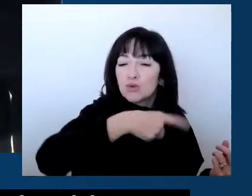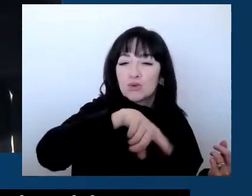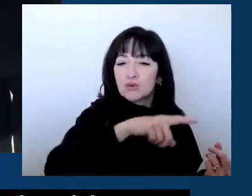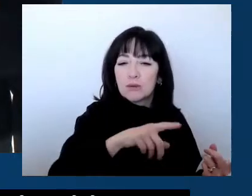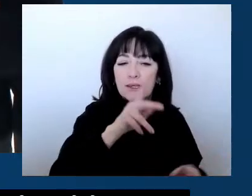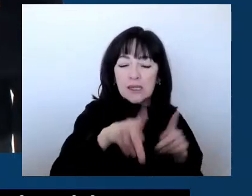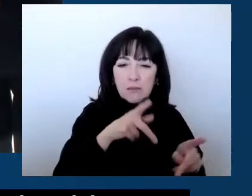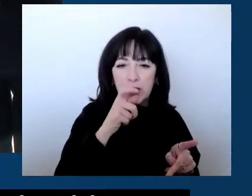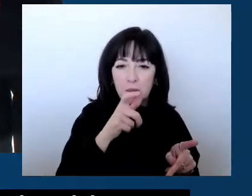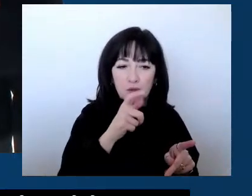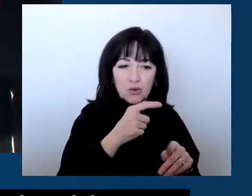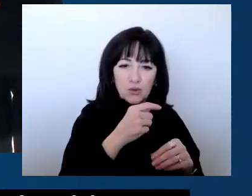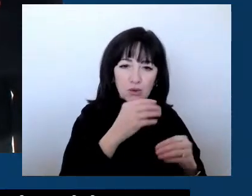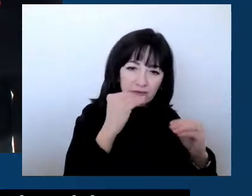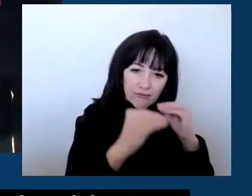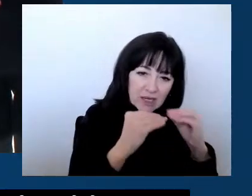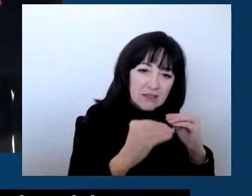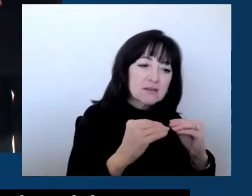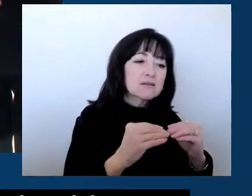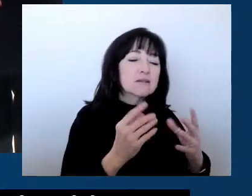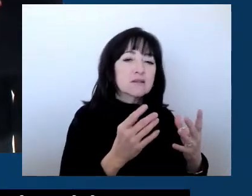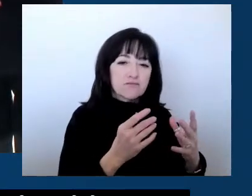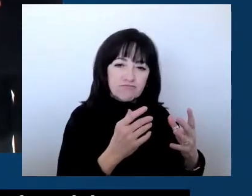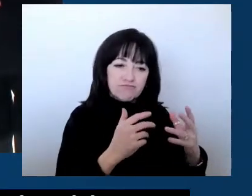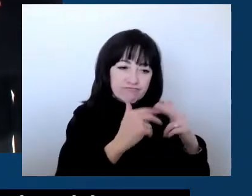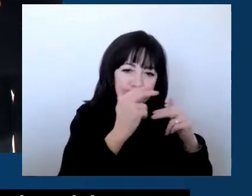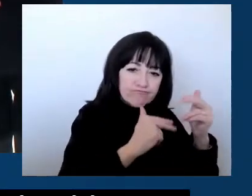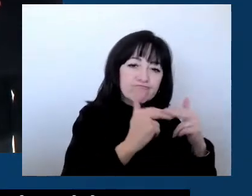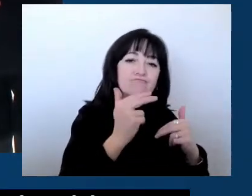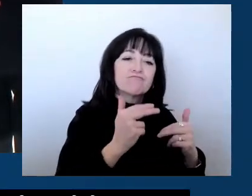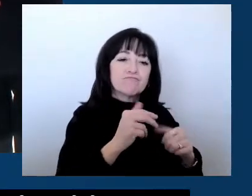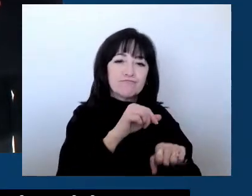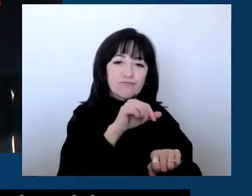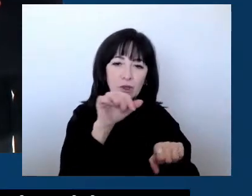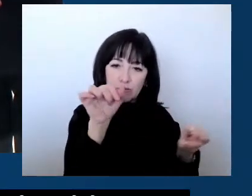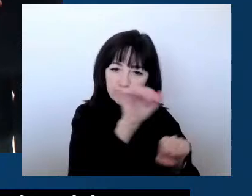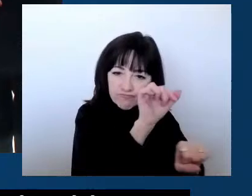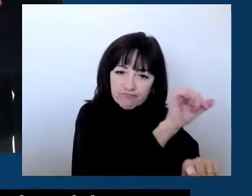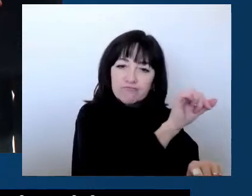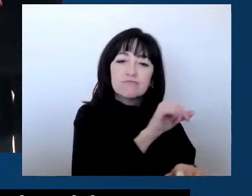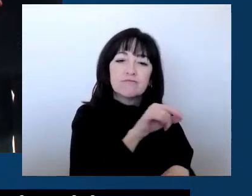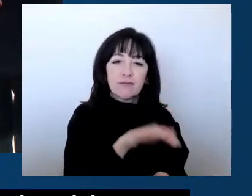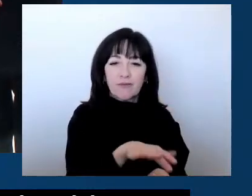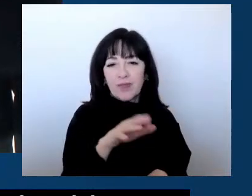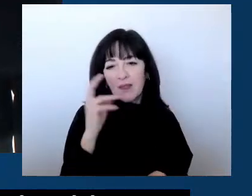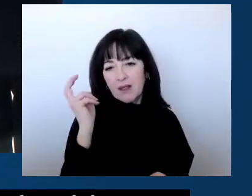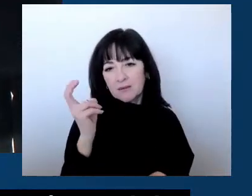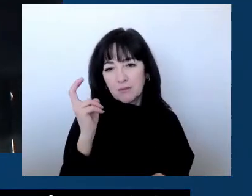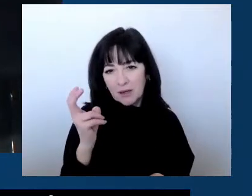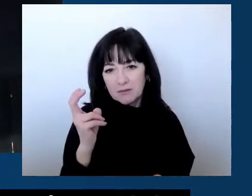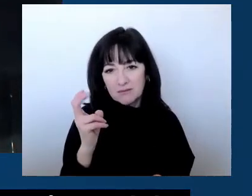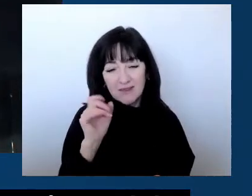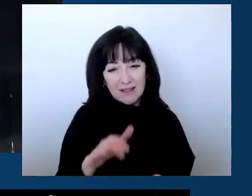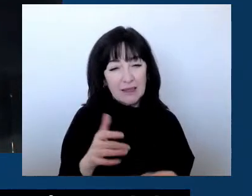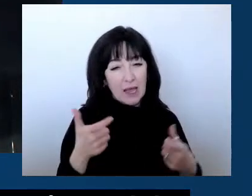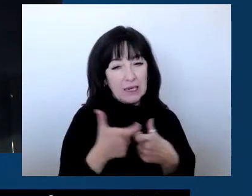on our promise to help workers get the skills that they need to thrive in that electric future.